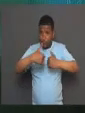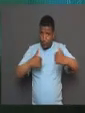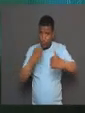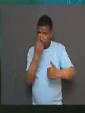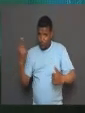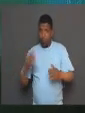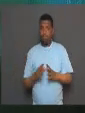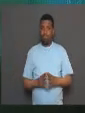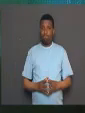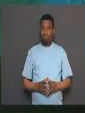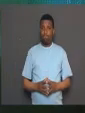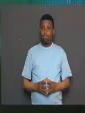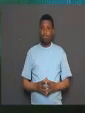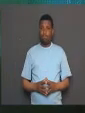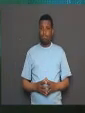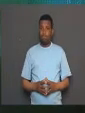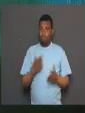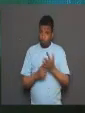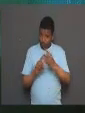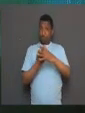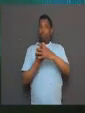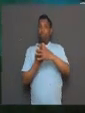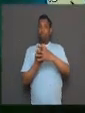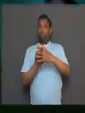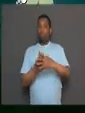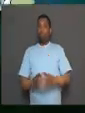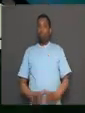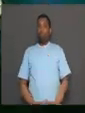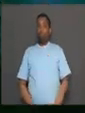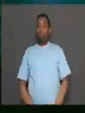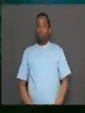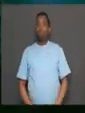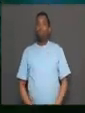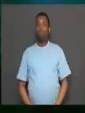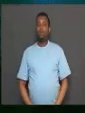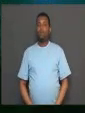property. You may get started now.